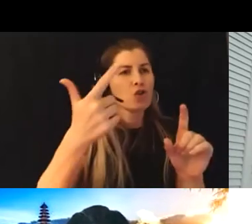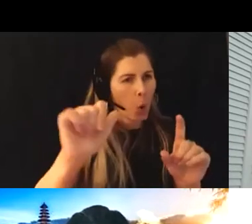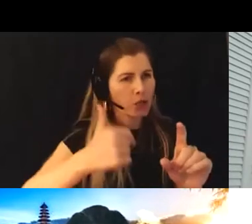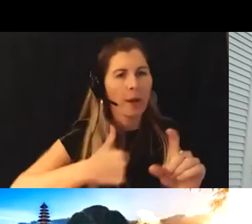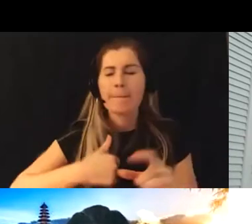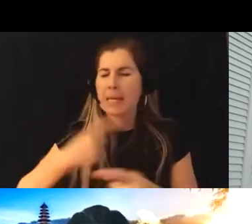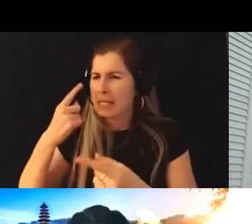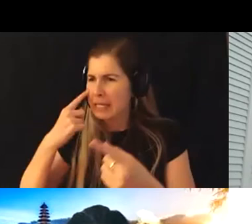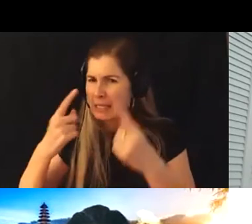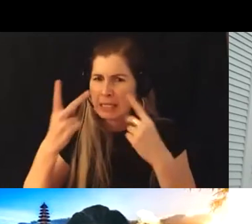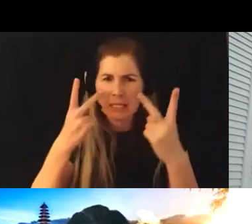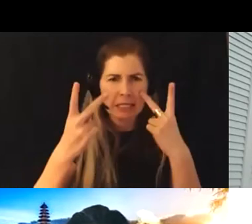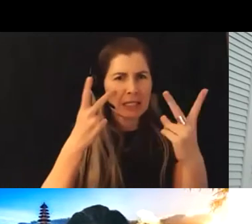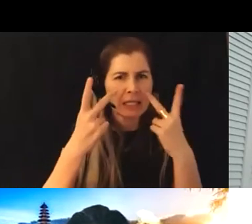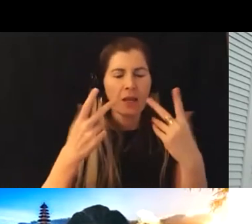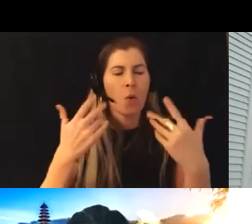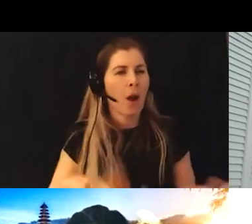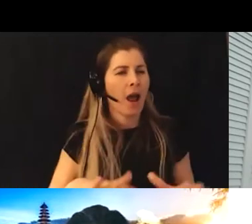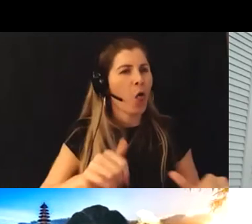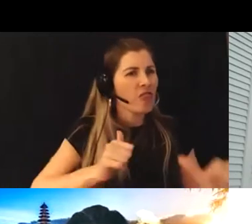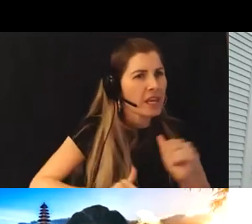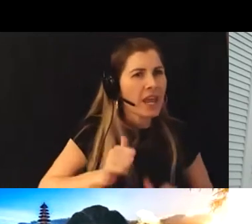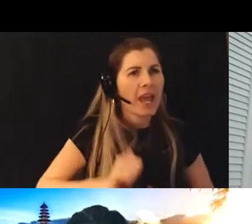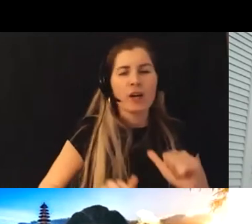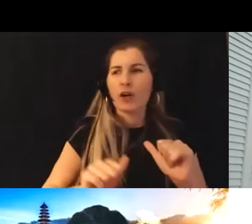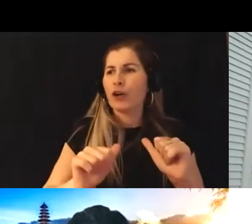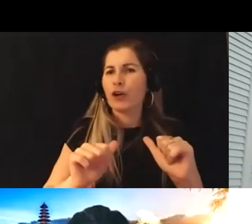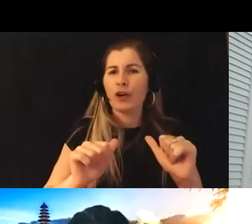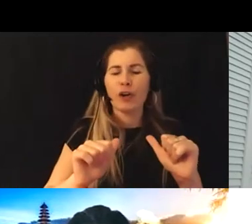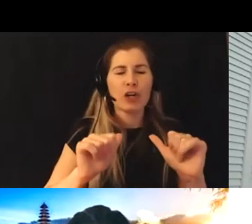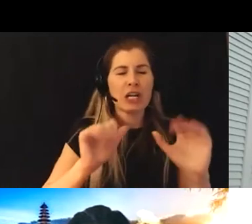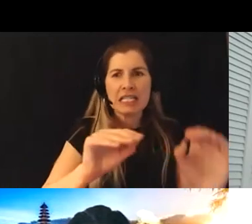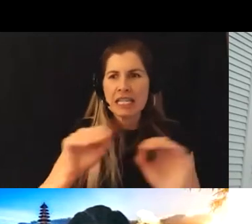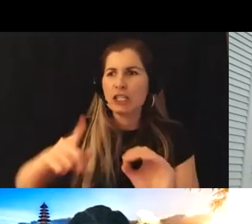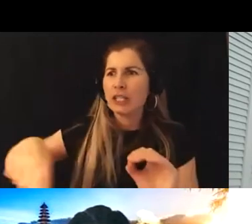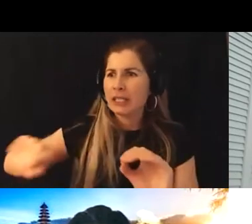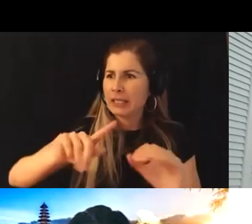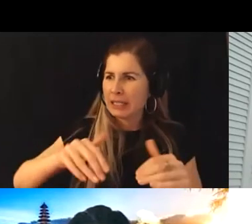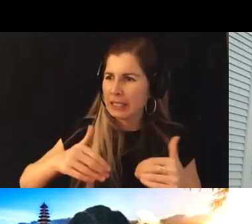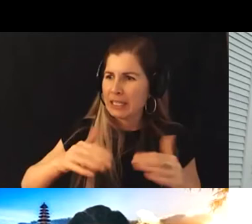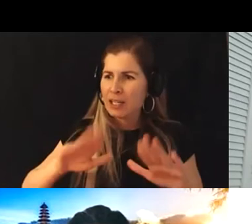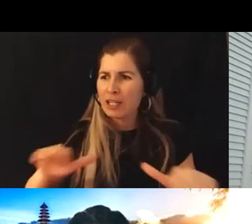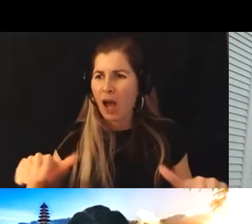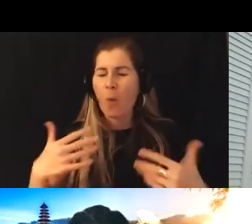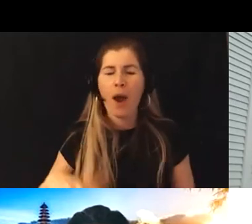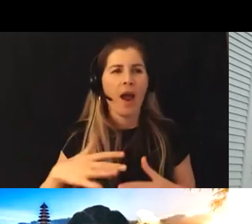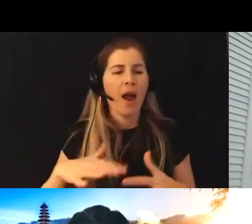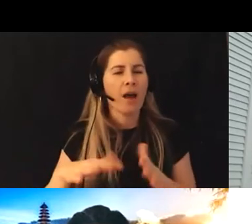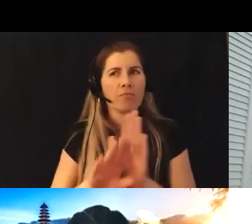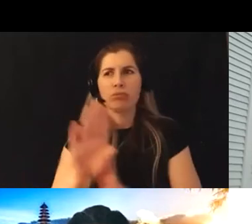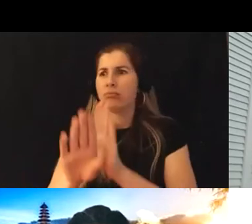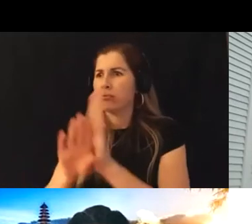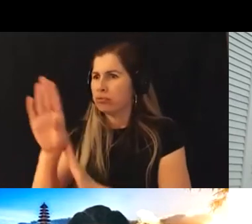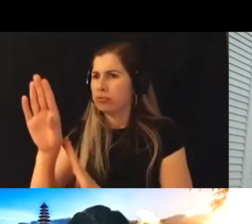the impact of these theater artist residencies on the lives of youth and the impact that it was having in